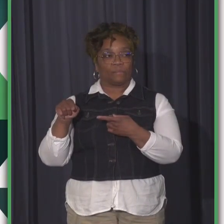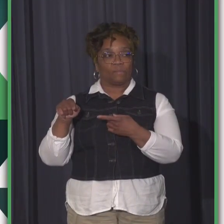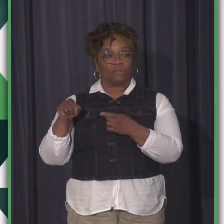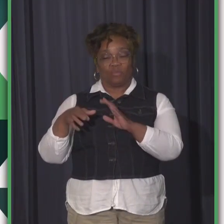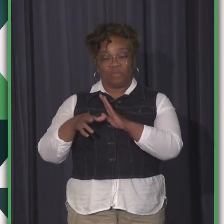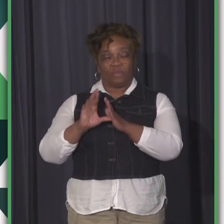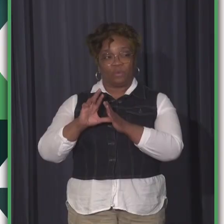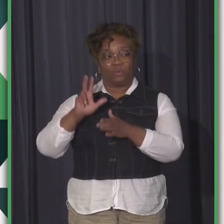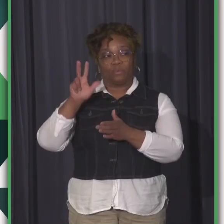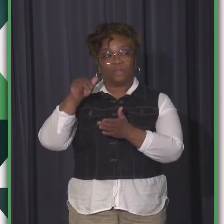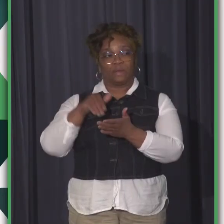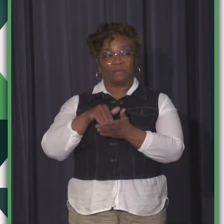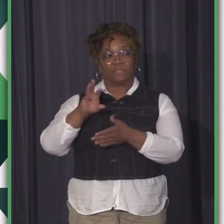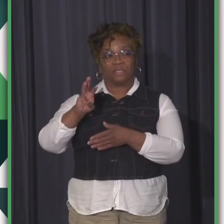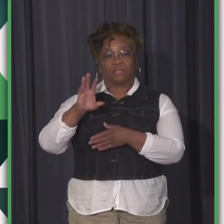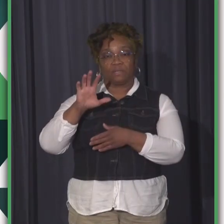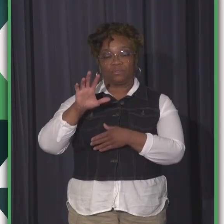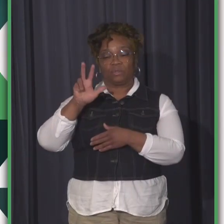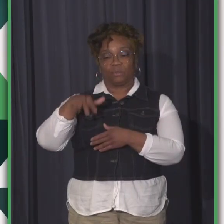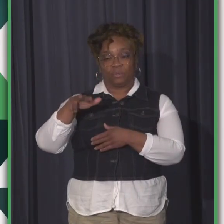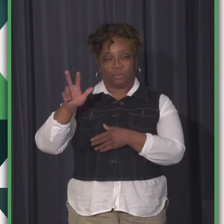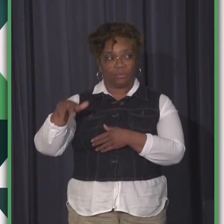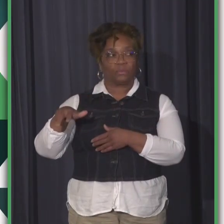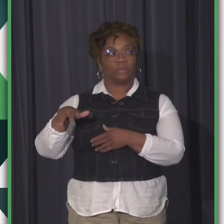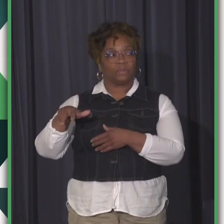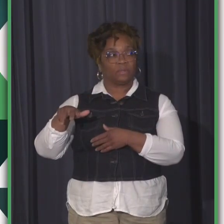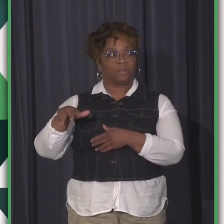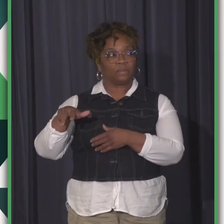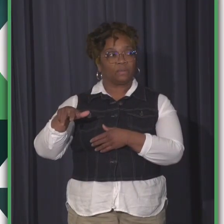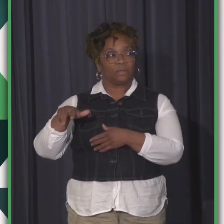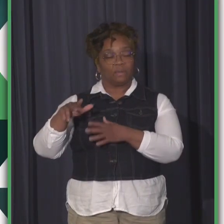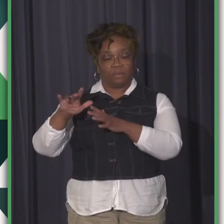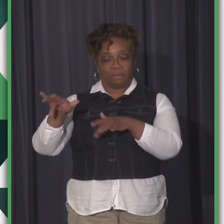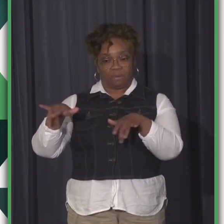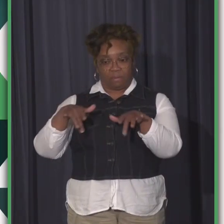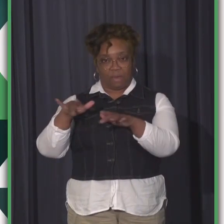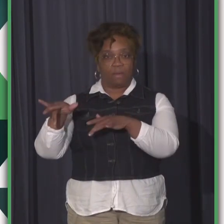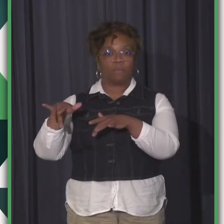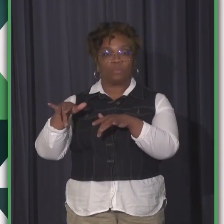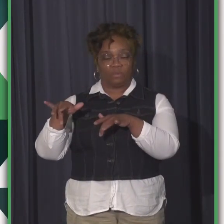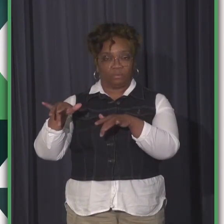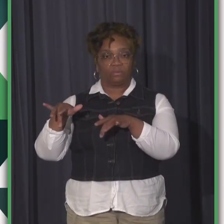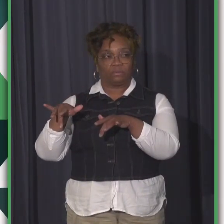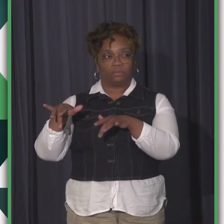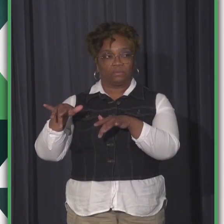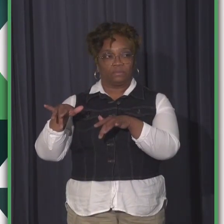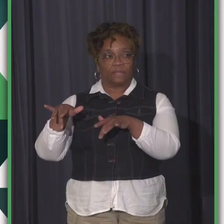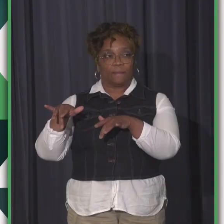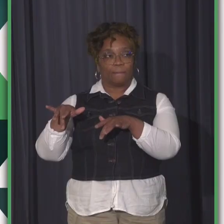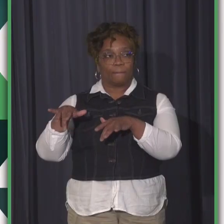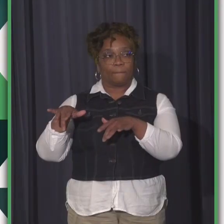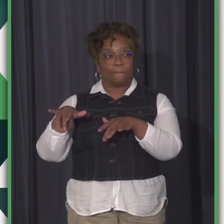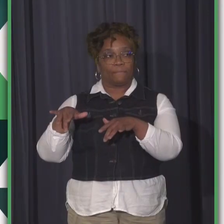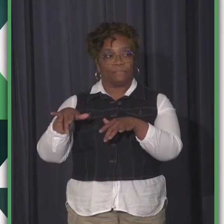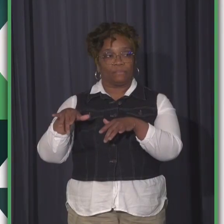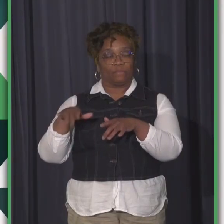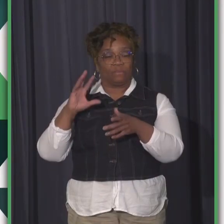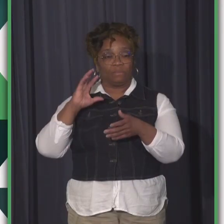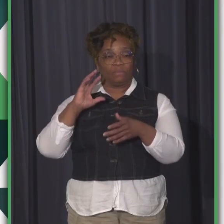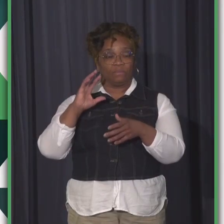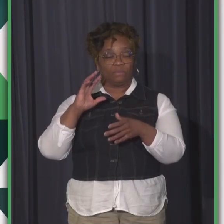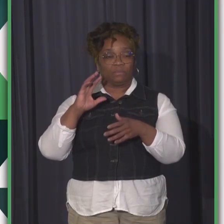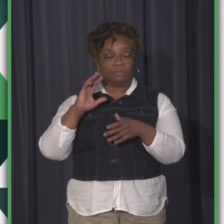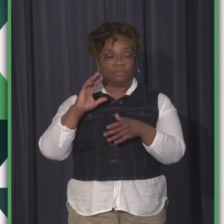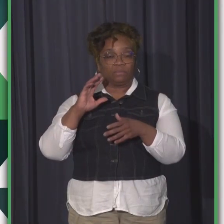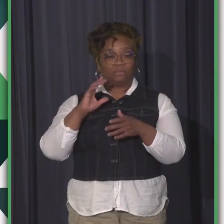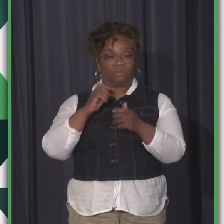reviewed 3,633 body-worn camera footage, video. Total compliance rate